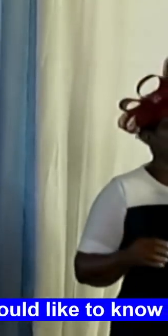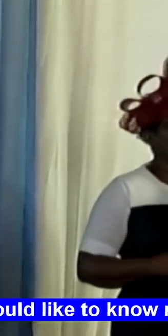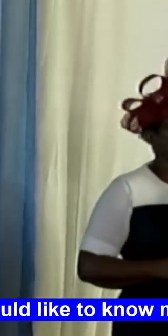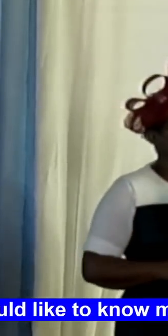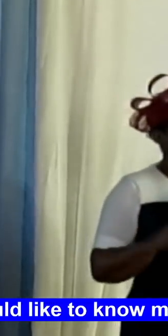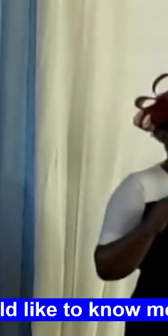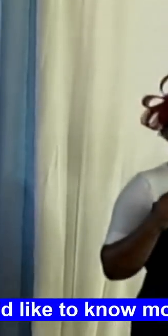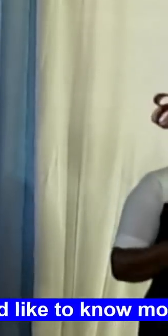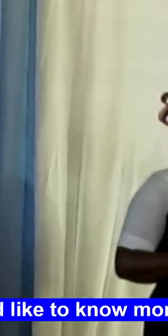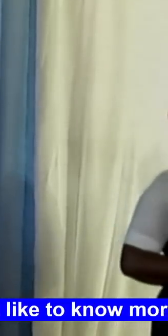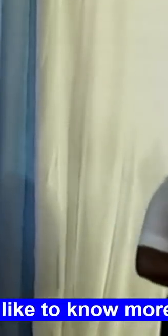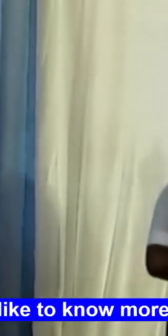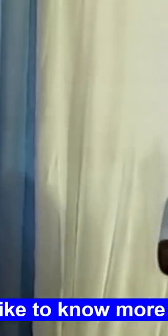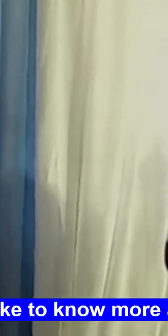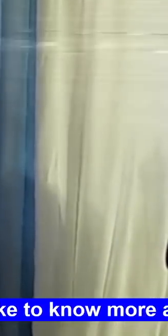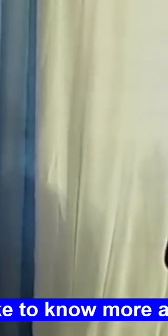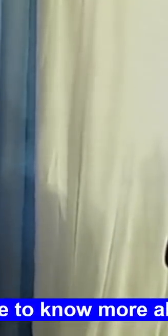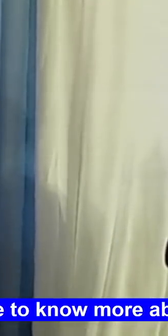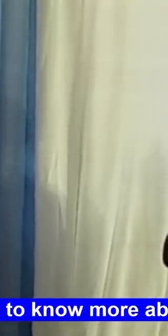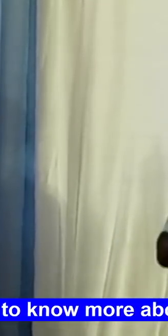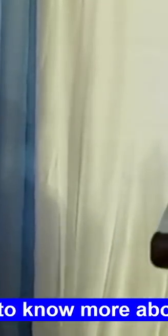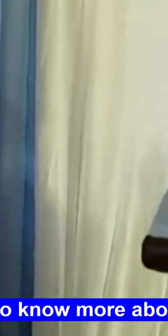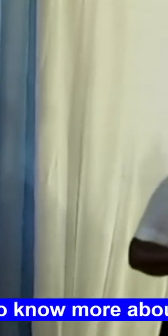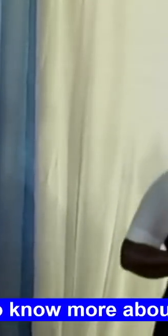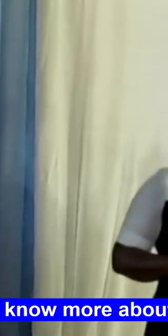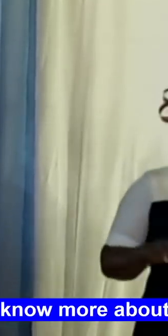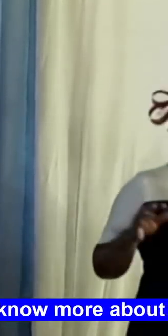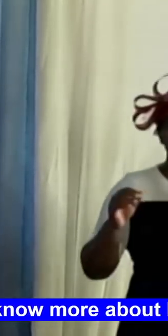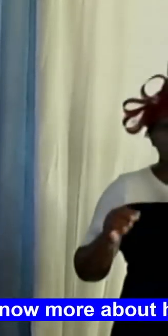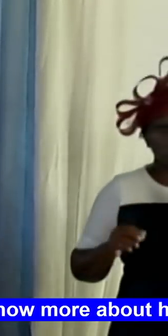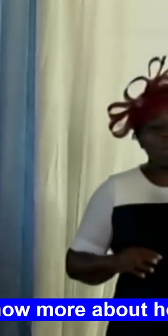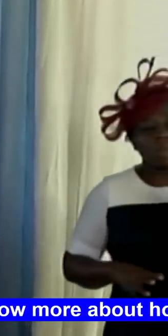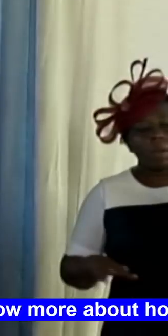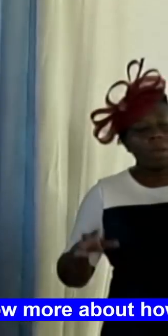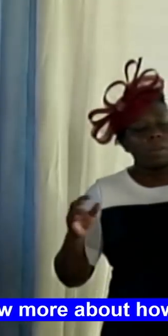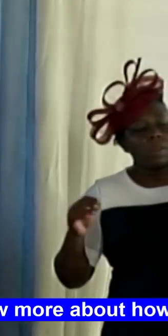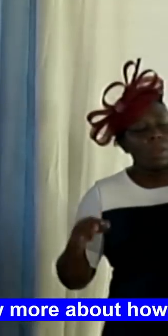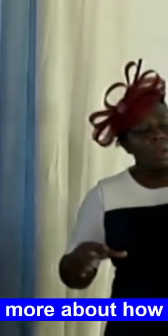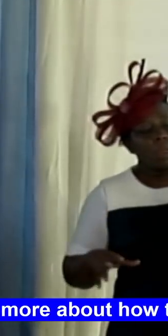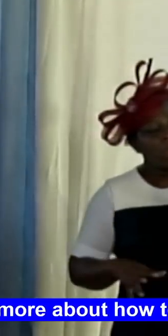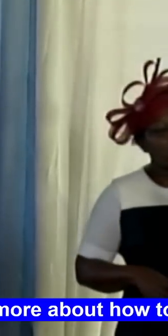Jesus, Lord God, you know the heart and the soul of every man.